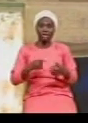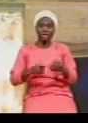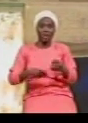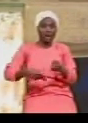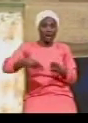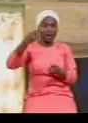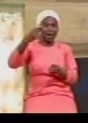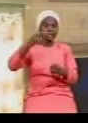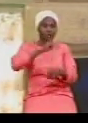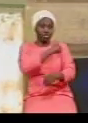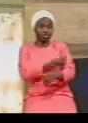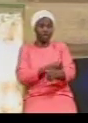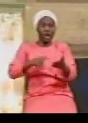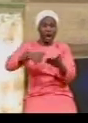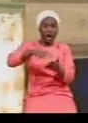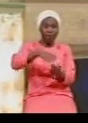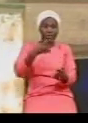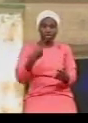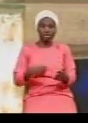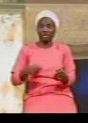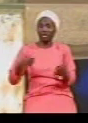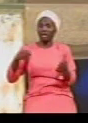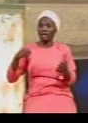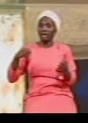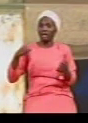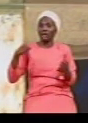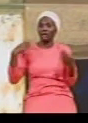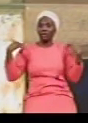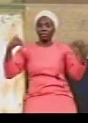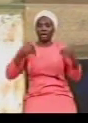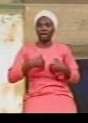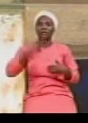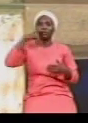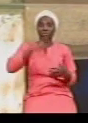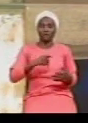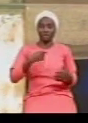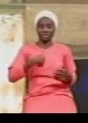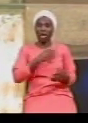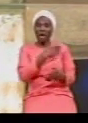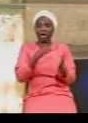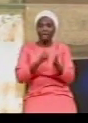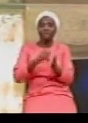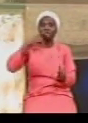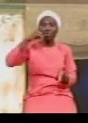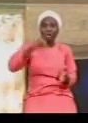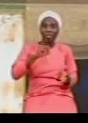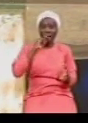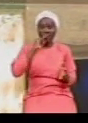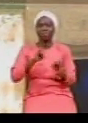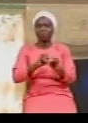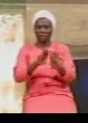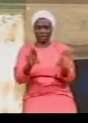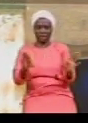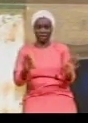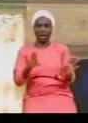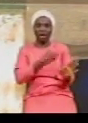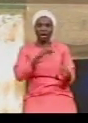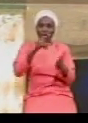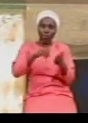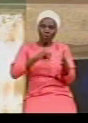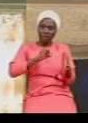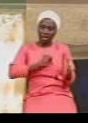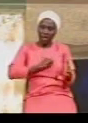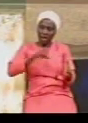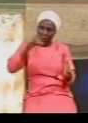angels has commanded me. And the command is clear. And what I am to do is clear. Lord, have you